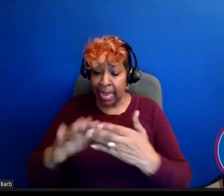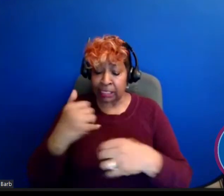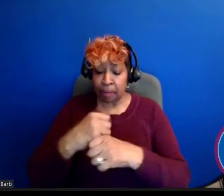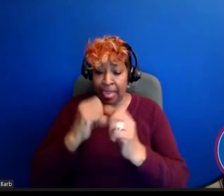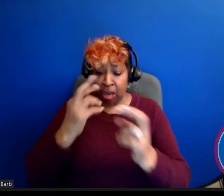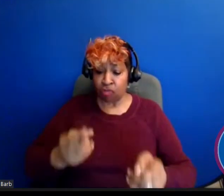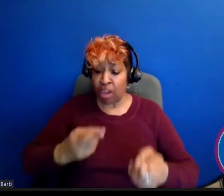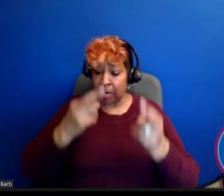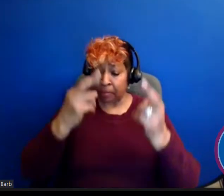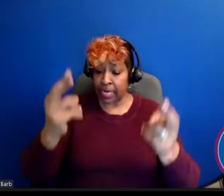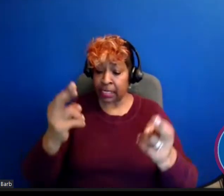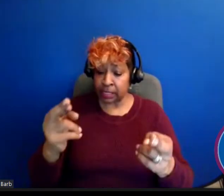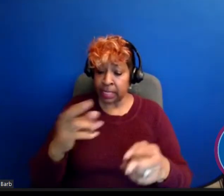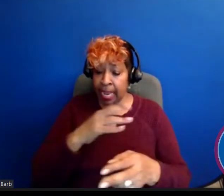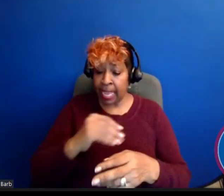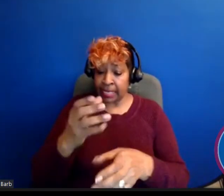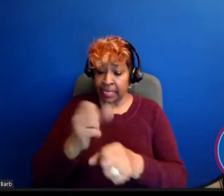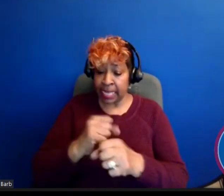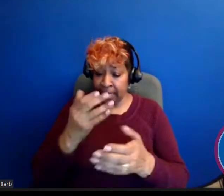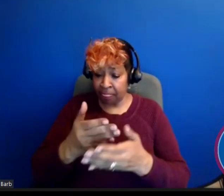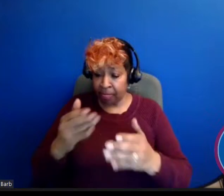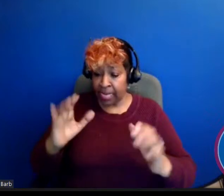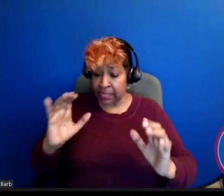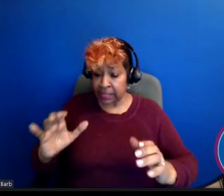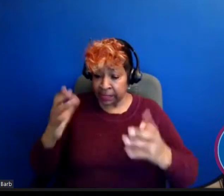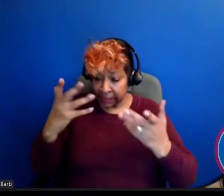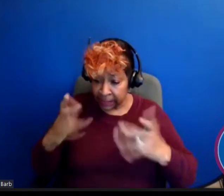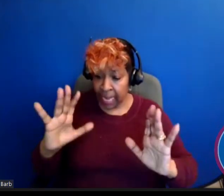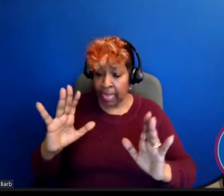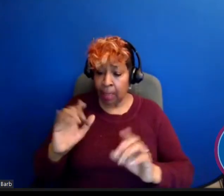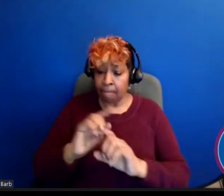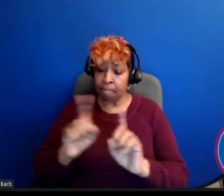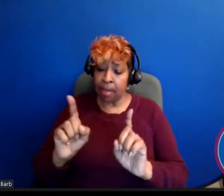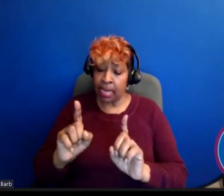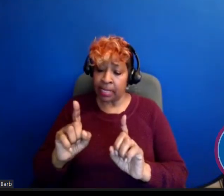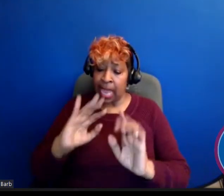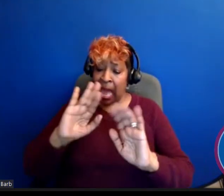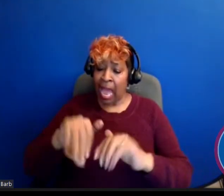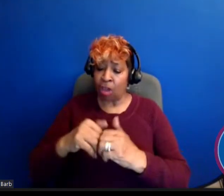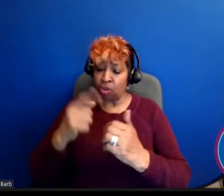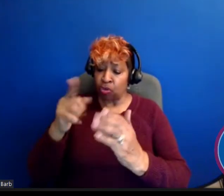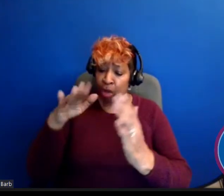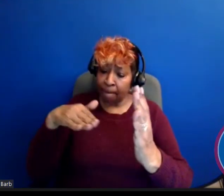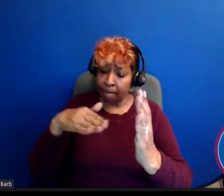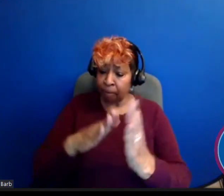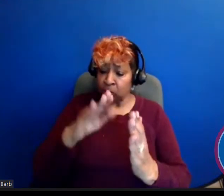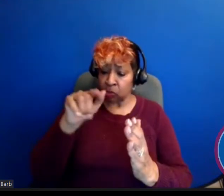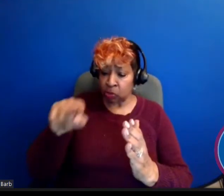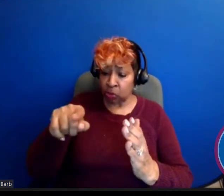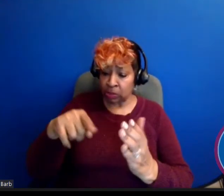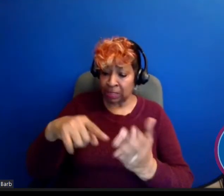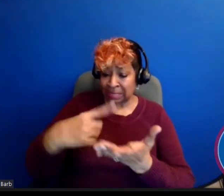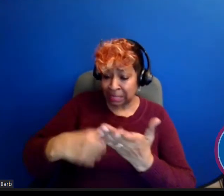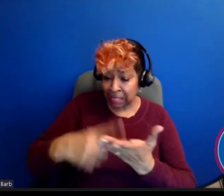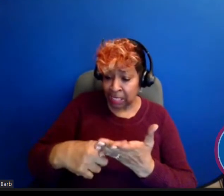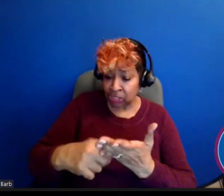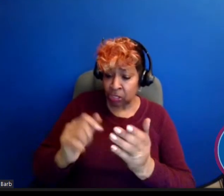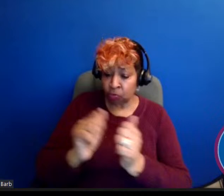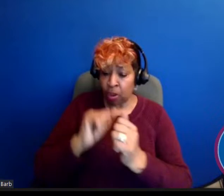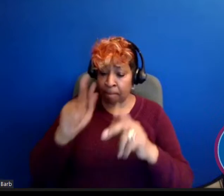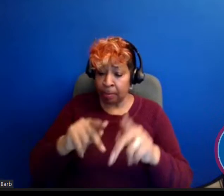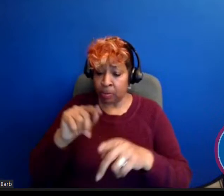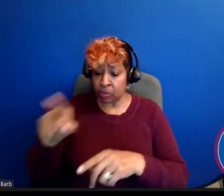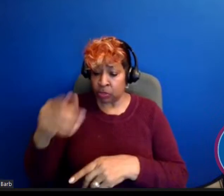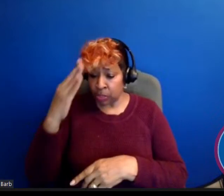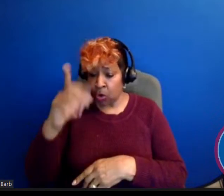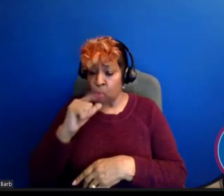begin those discussions with people who, can implement it? So I guess I would characterize the